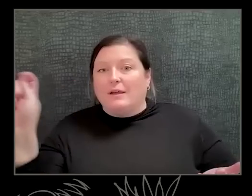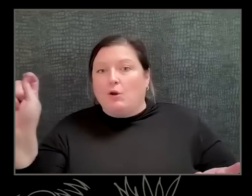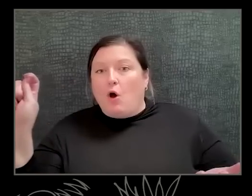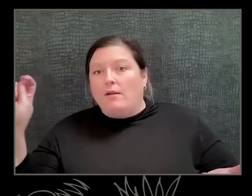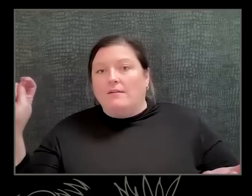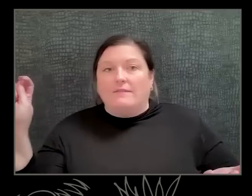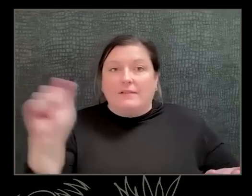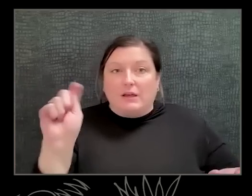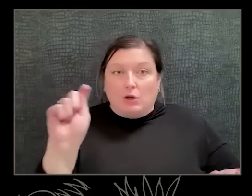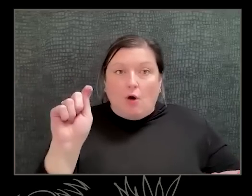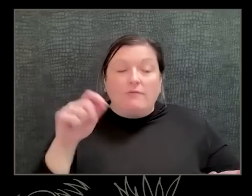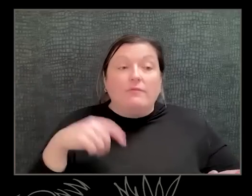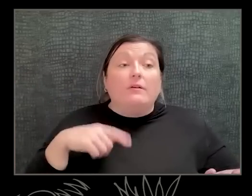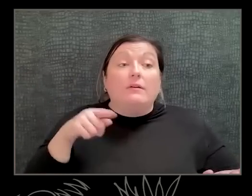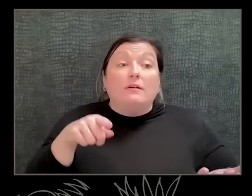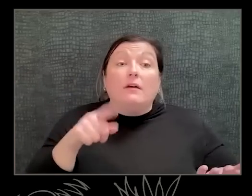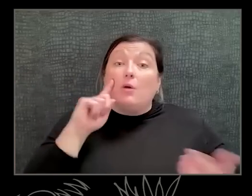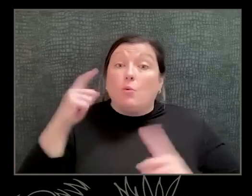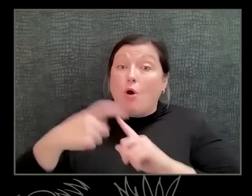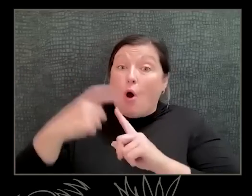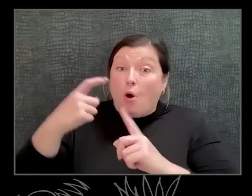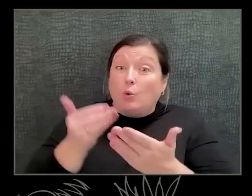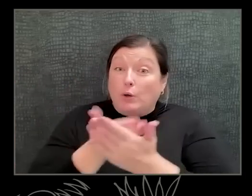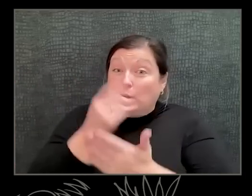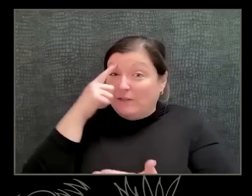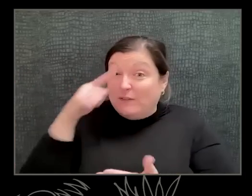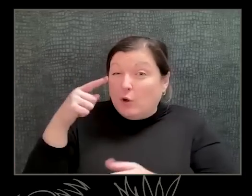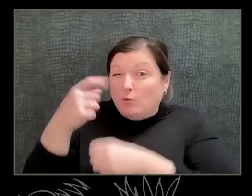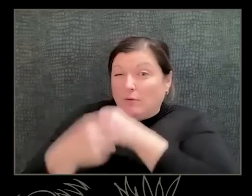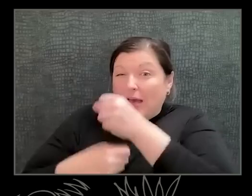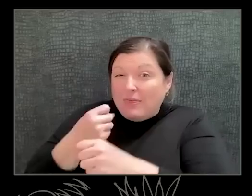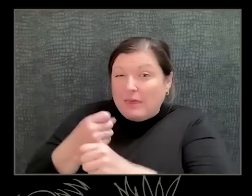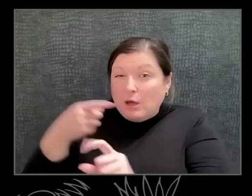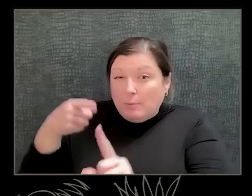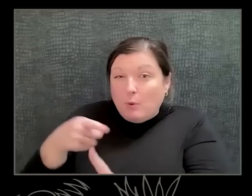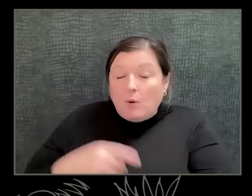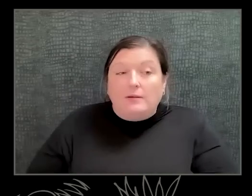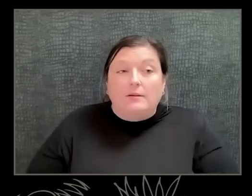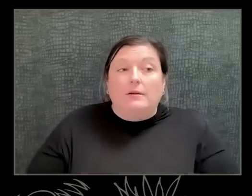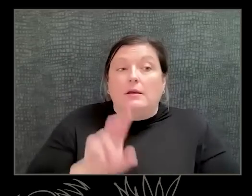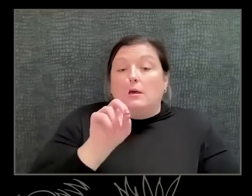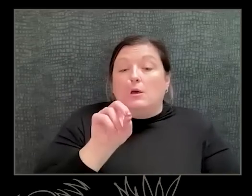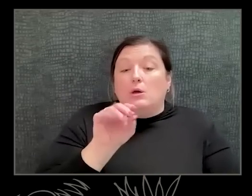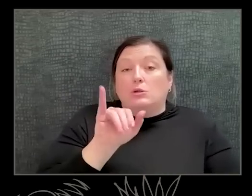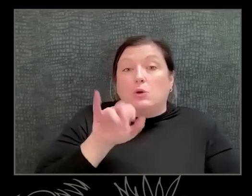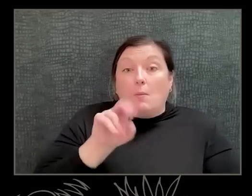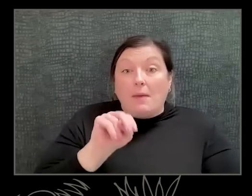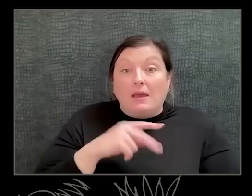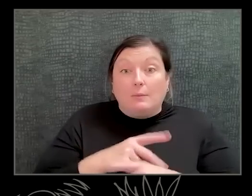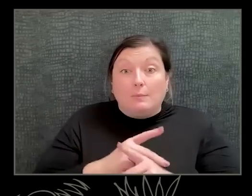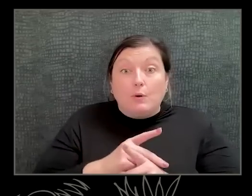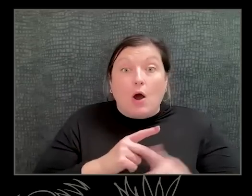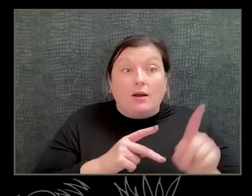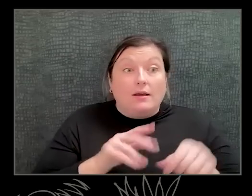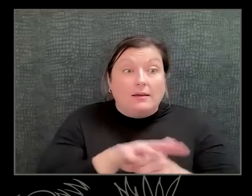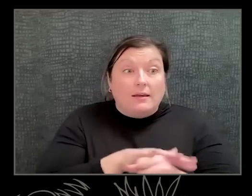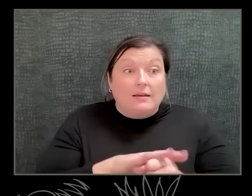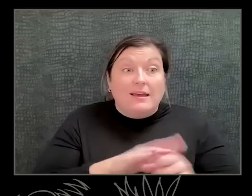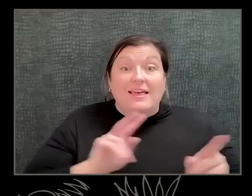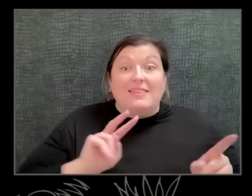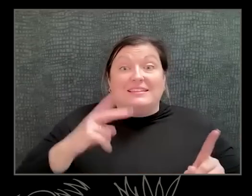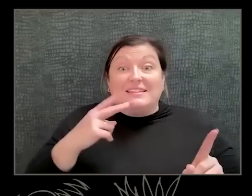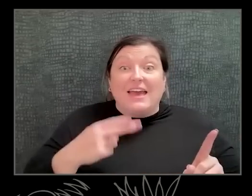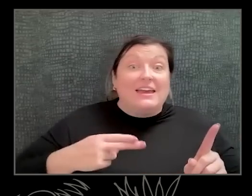at the year point, it would auto renew for you. The domains product area had the second highest amount of customer